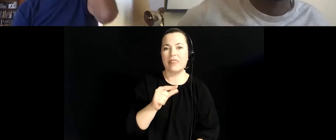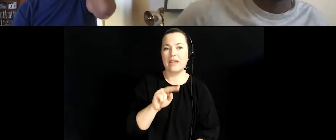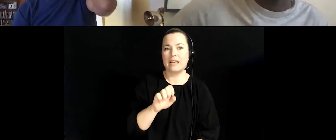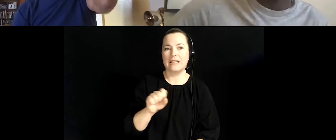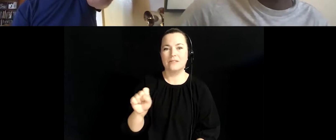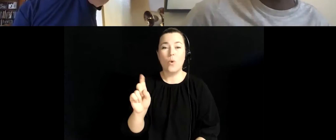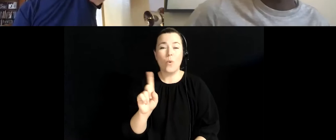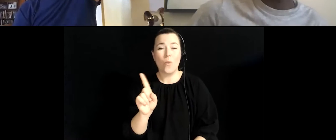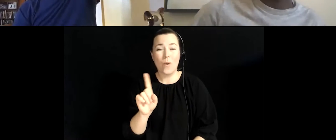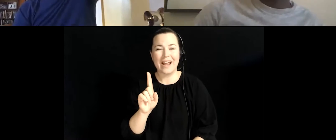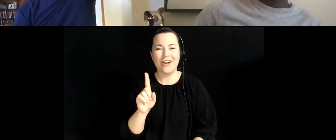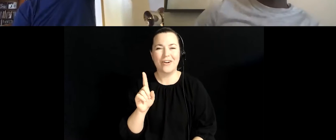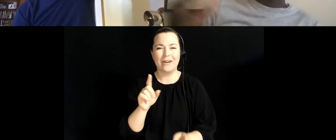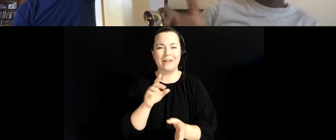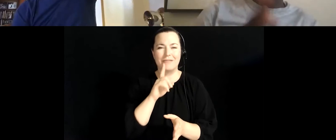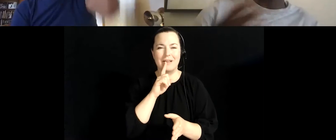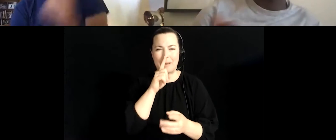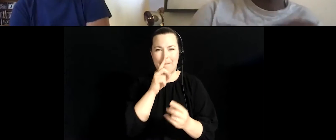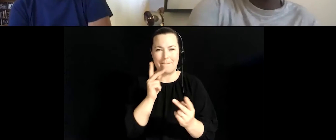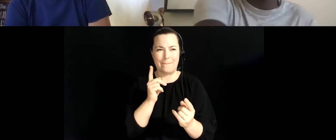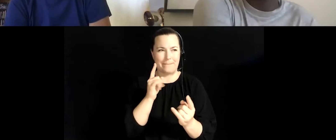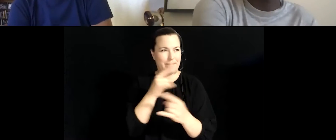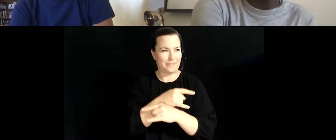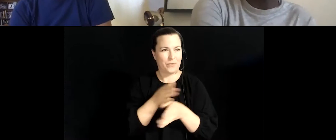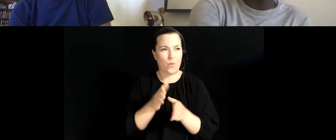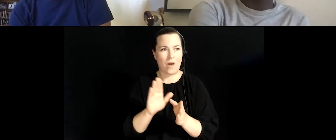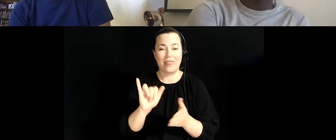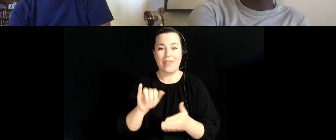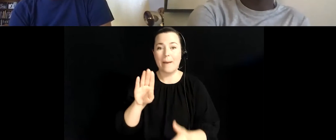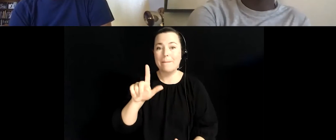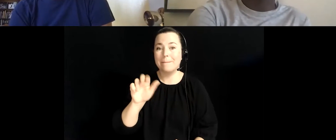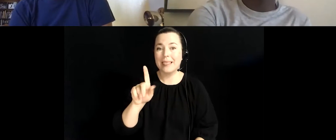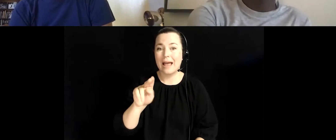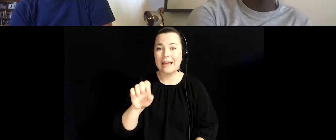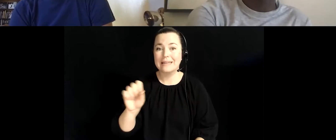enough. And so there was a really lovely interplay between that, where it,